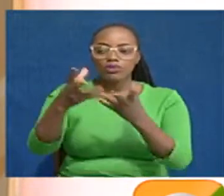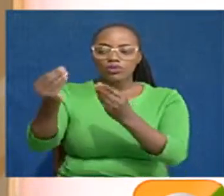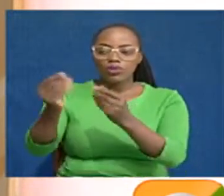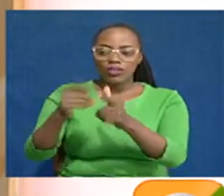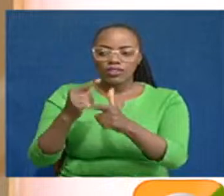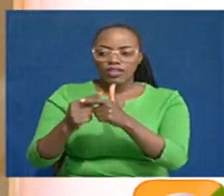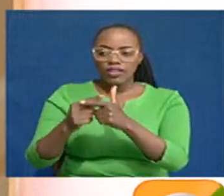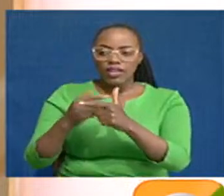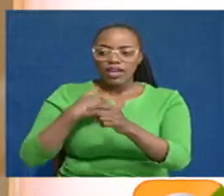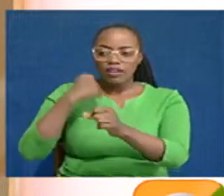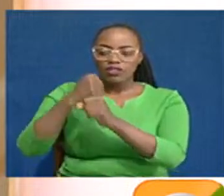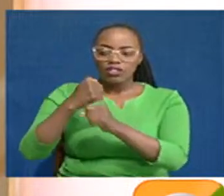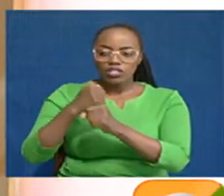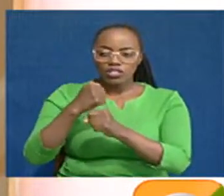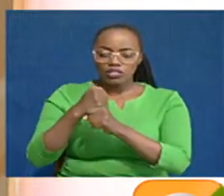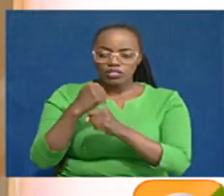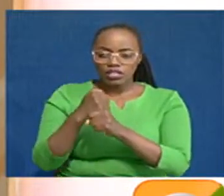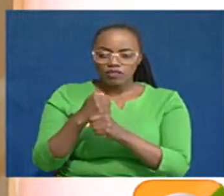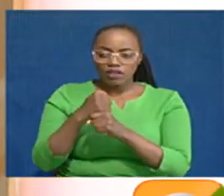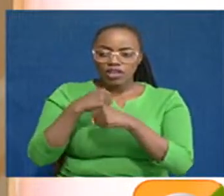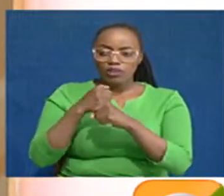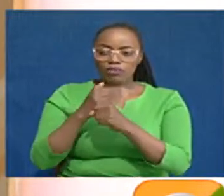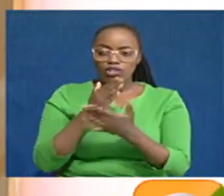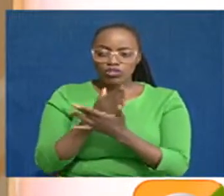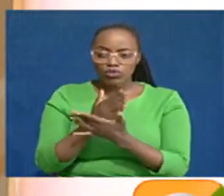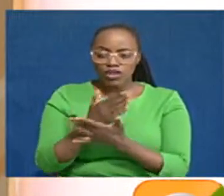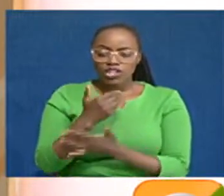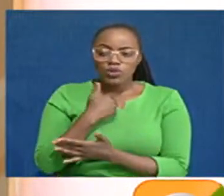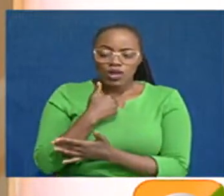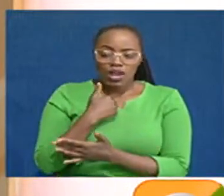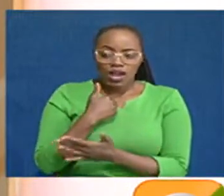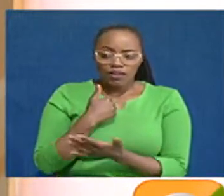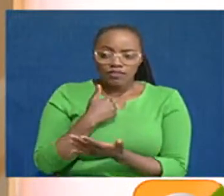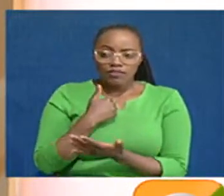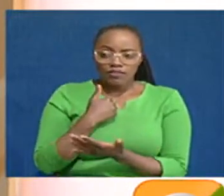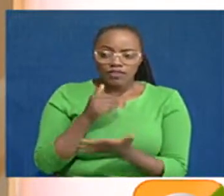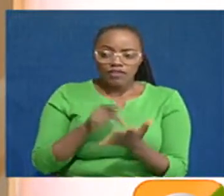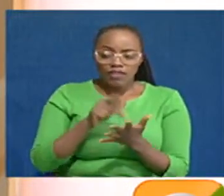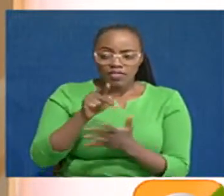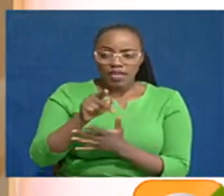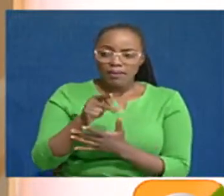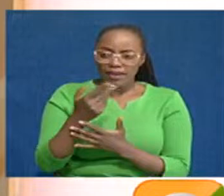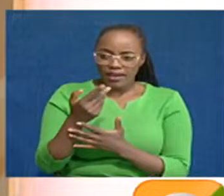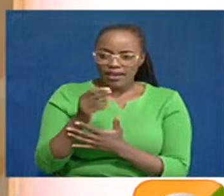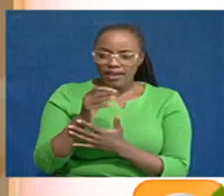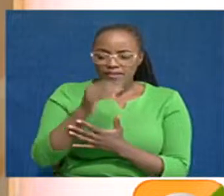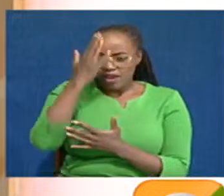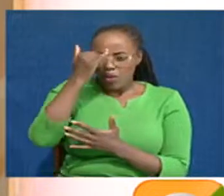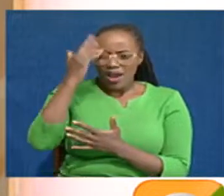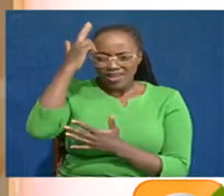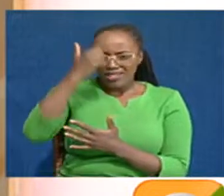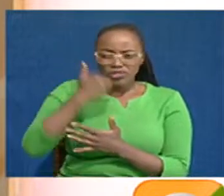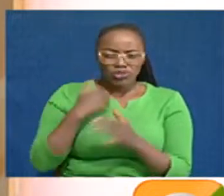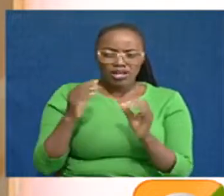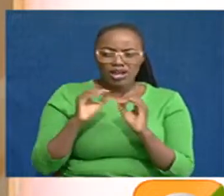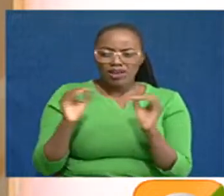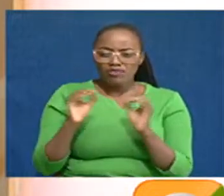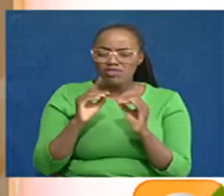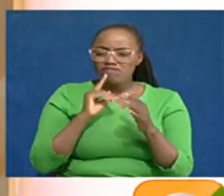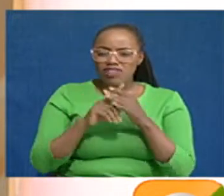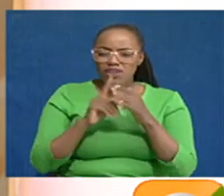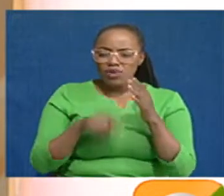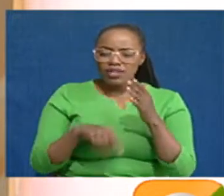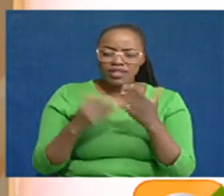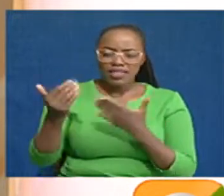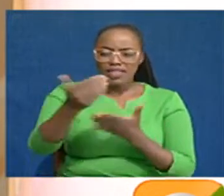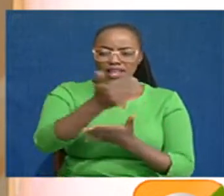year, you make sure that the arrears are paid with it. Because there's no reason for us to say that the Revenue